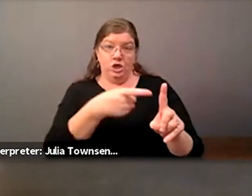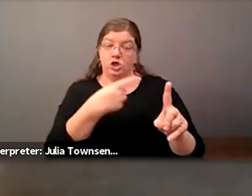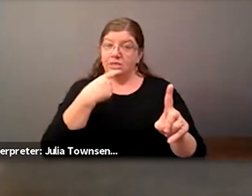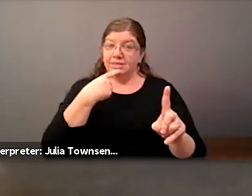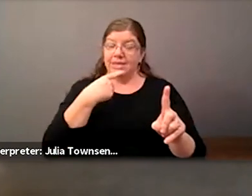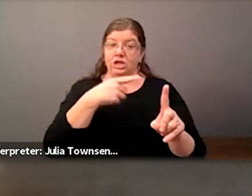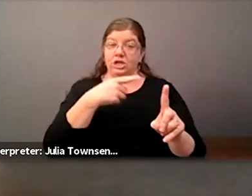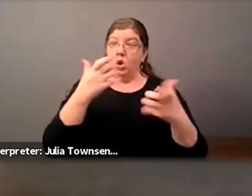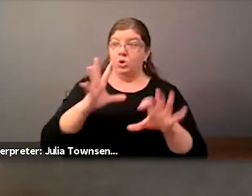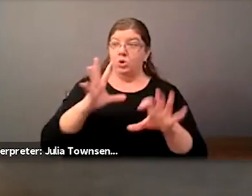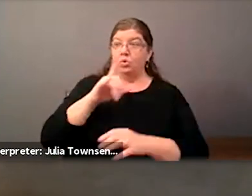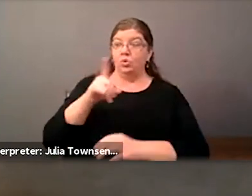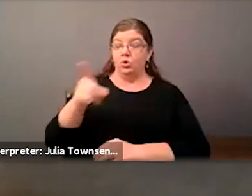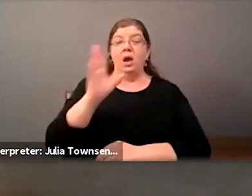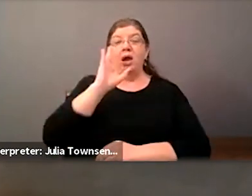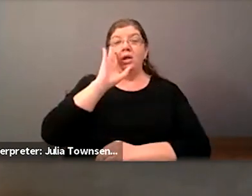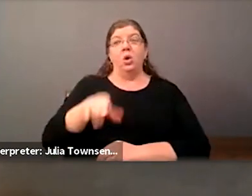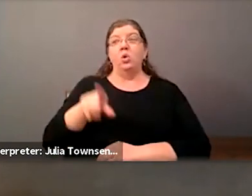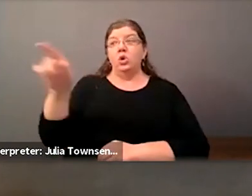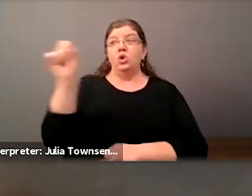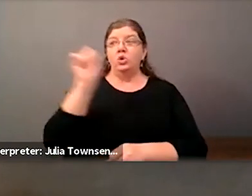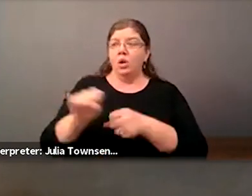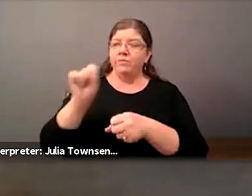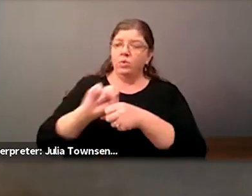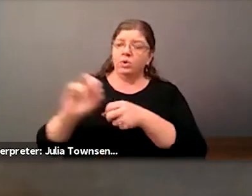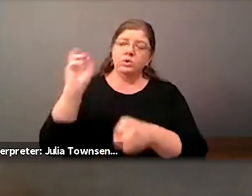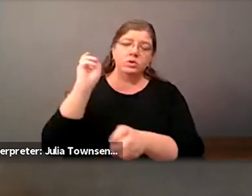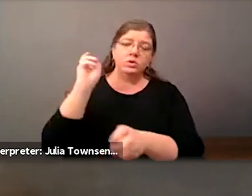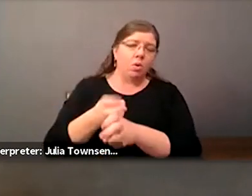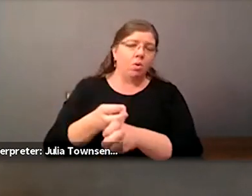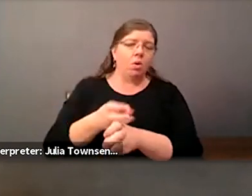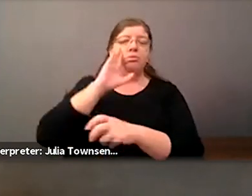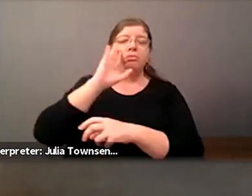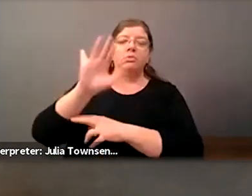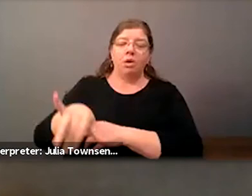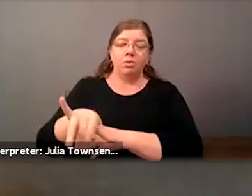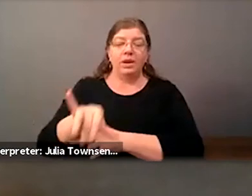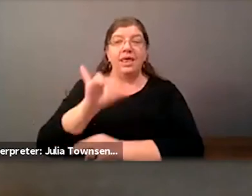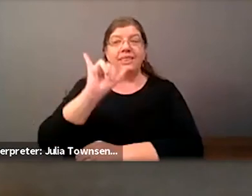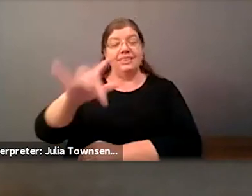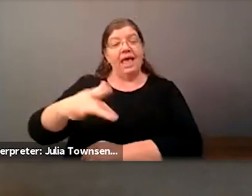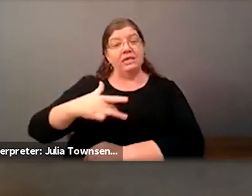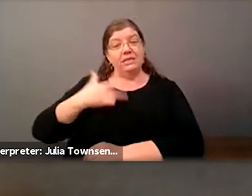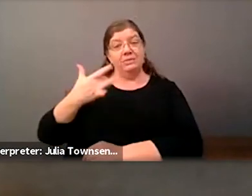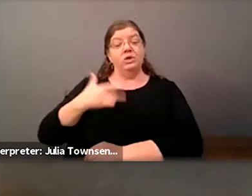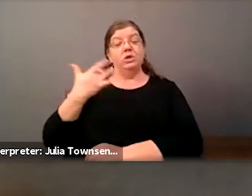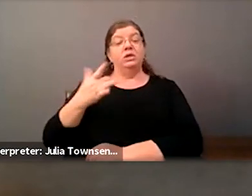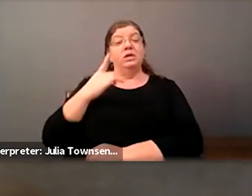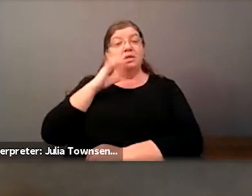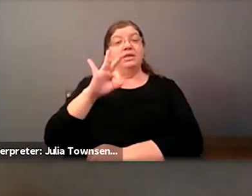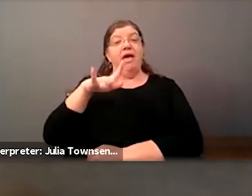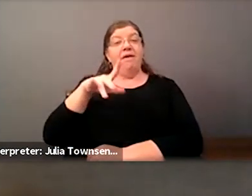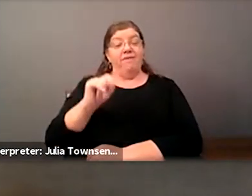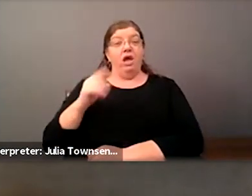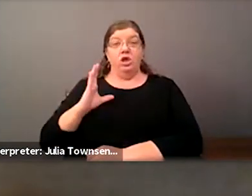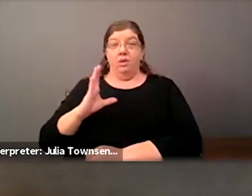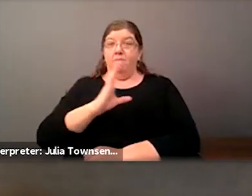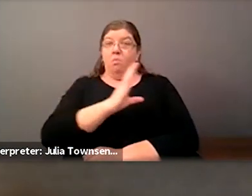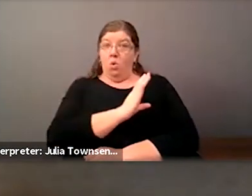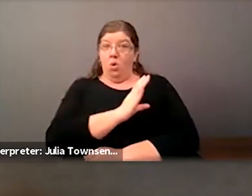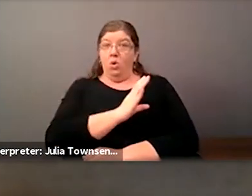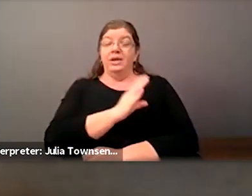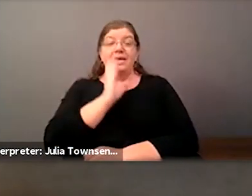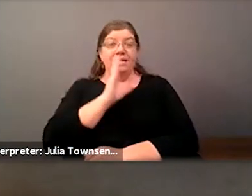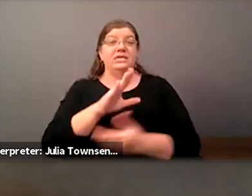she'd already talked to you and i just know how hard you work and so i guess in that spirit given the fact that the board is really a community